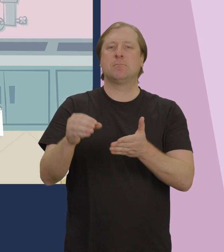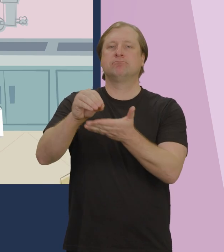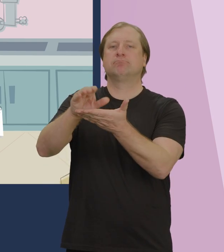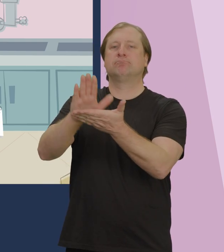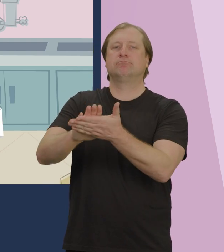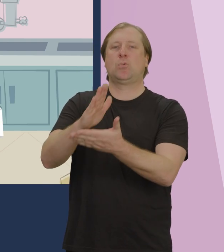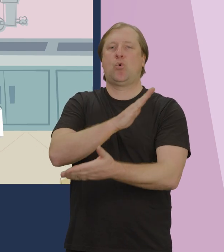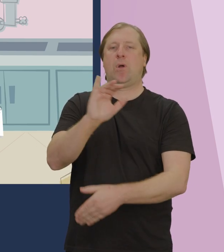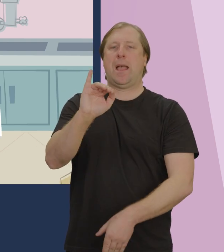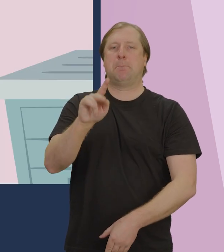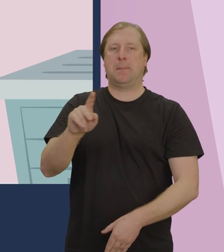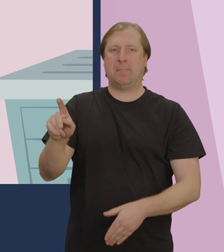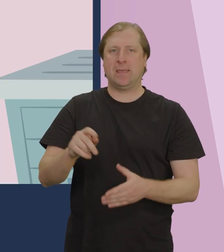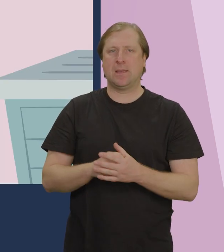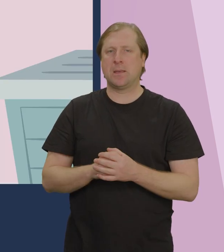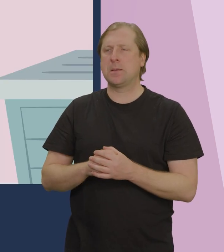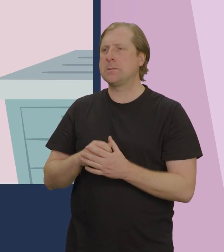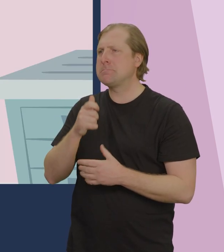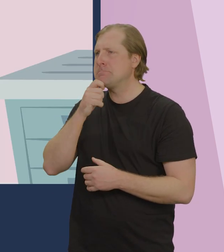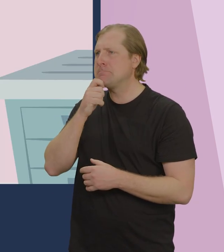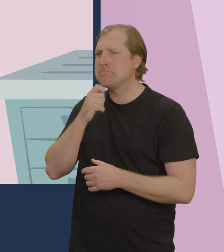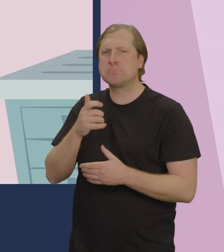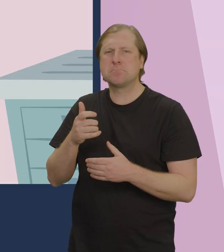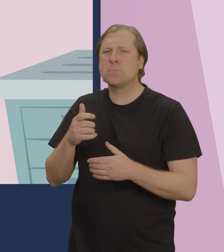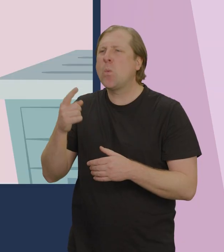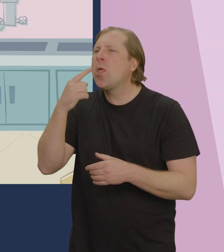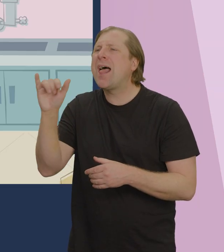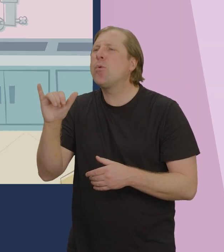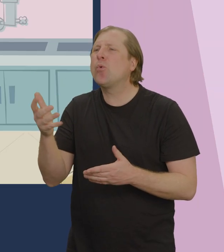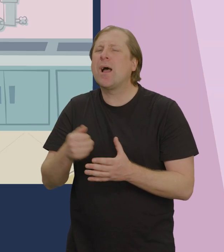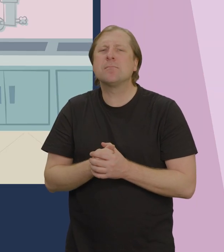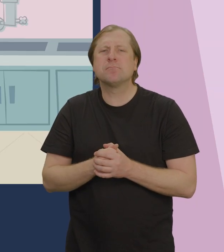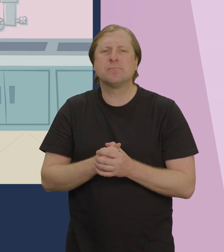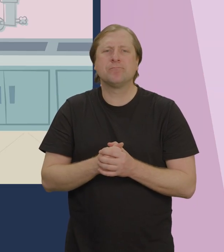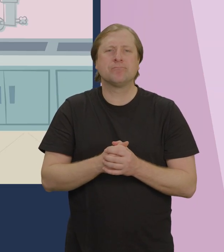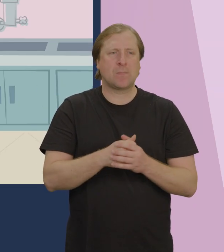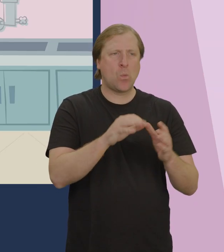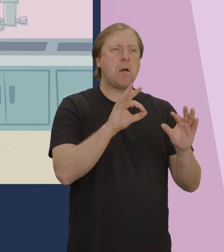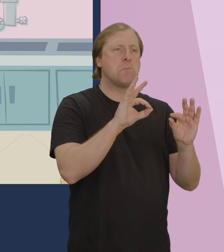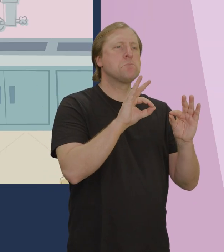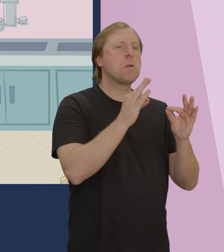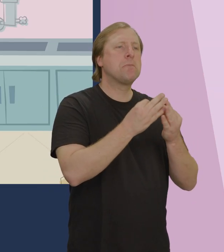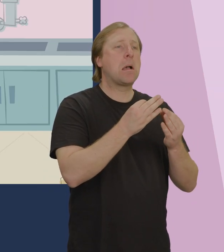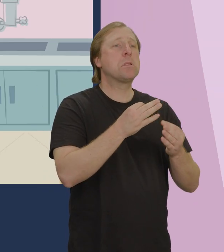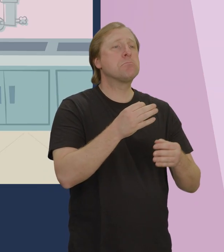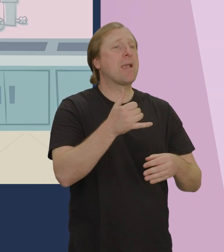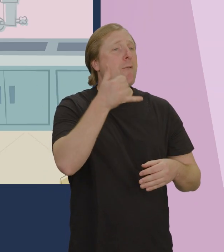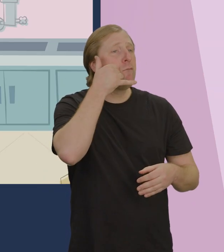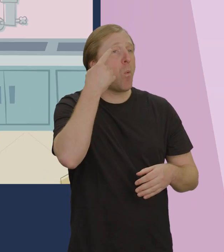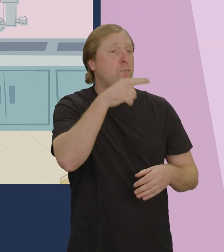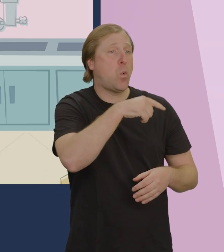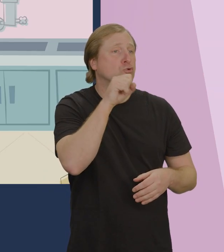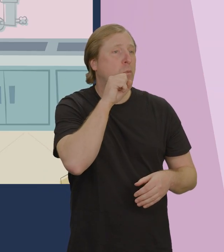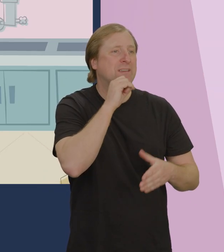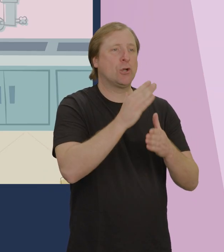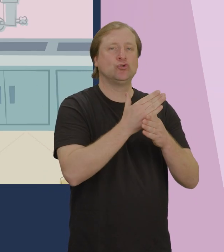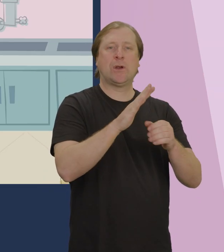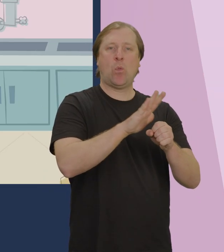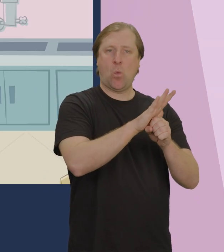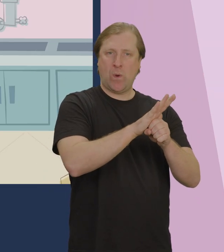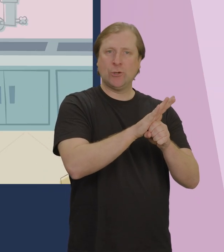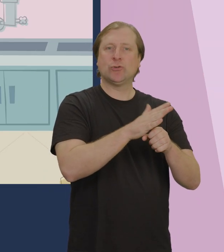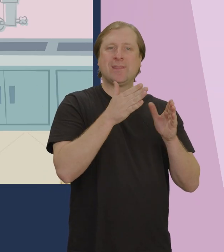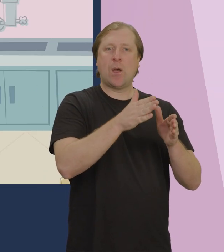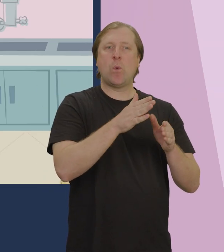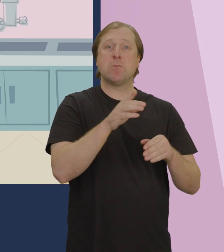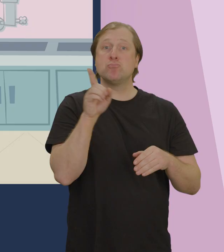add it to her IPP? What would that look like? Well, the family could get Sofia a cell phone and share her location. That way,